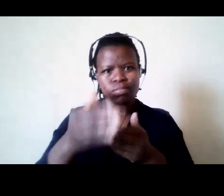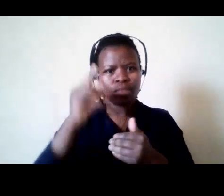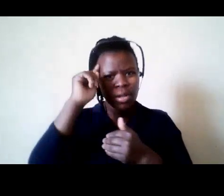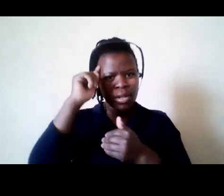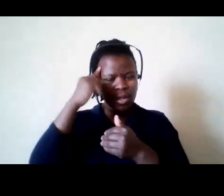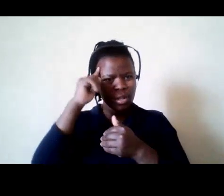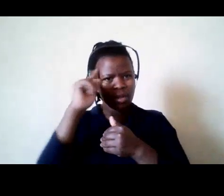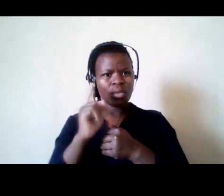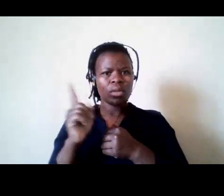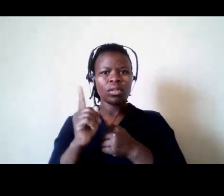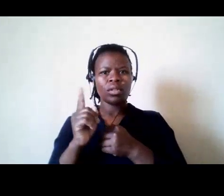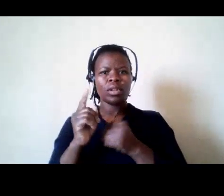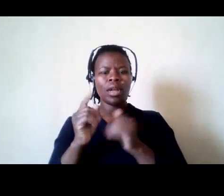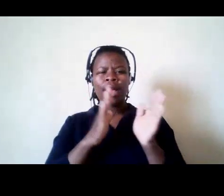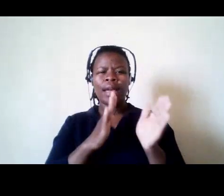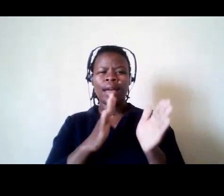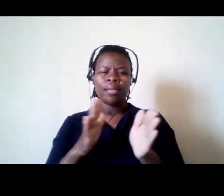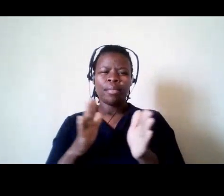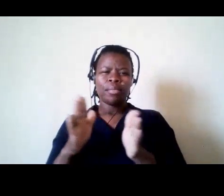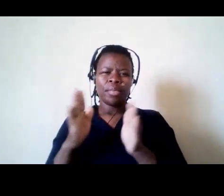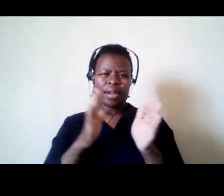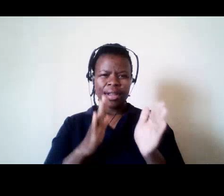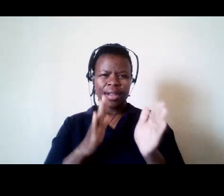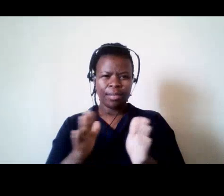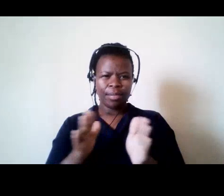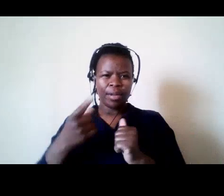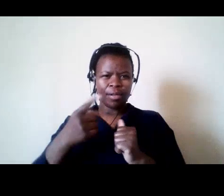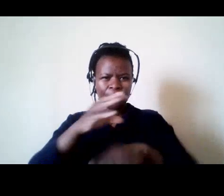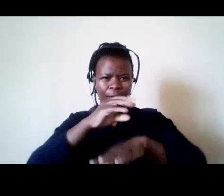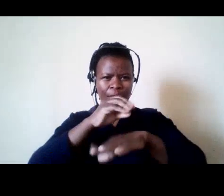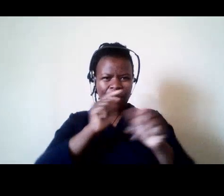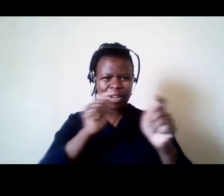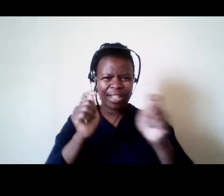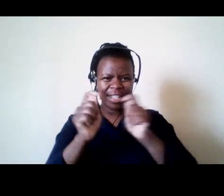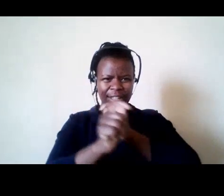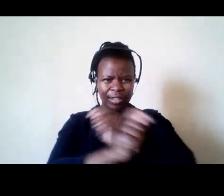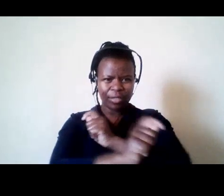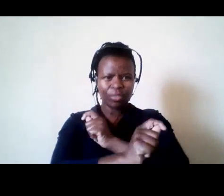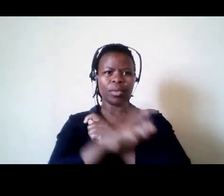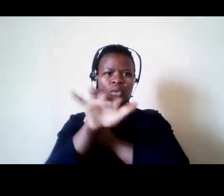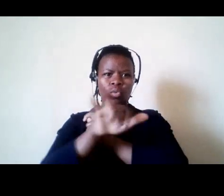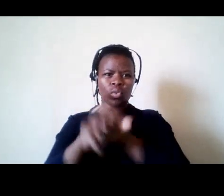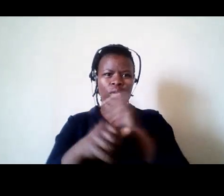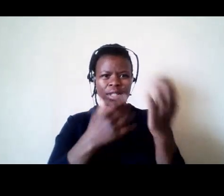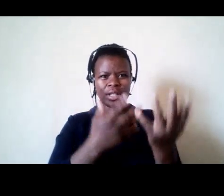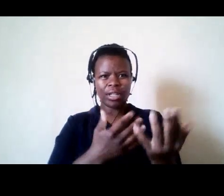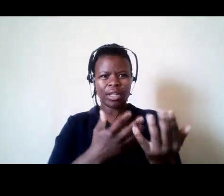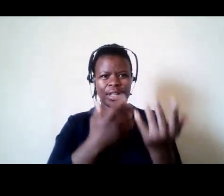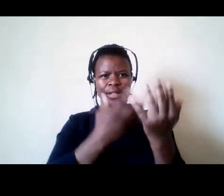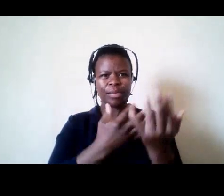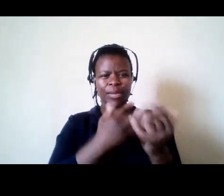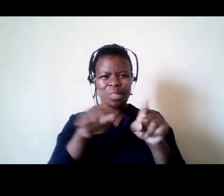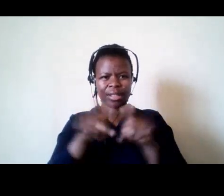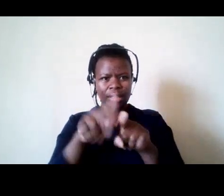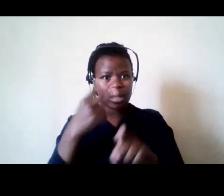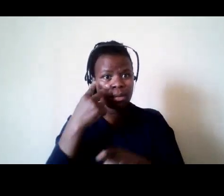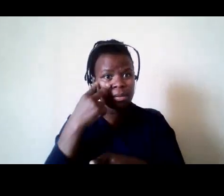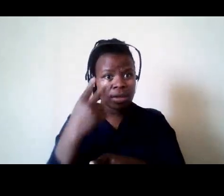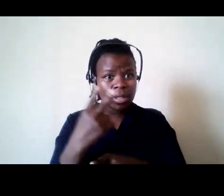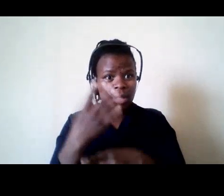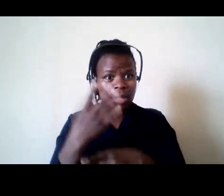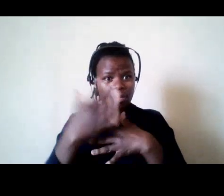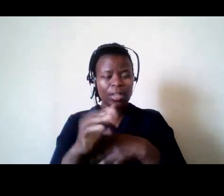prepared for the transformation that we're expecting. And we've seen that for years